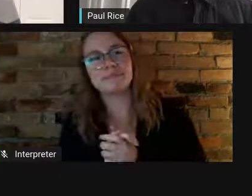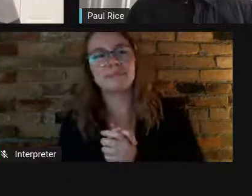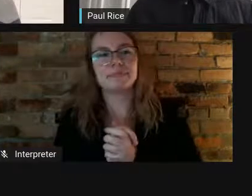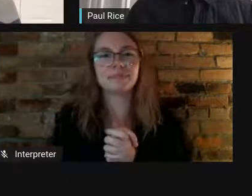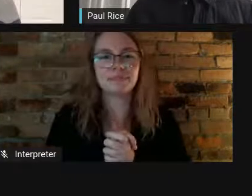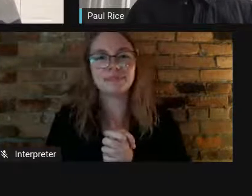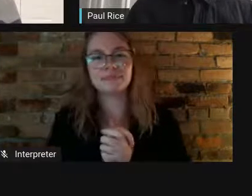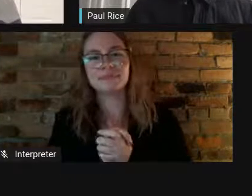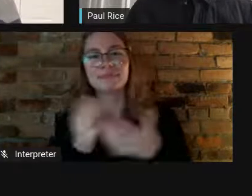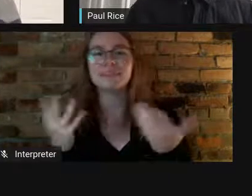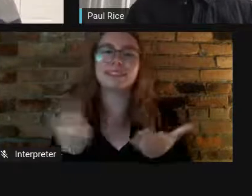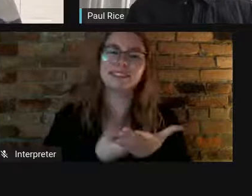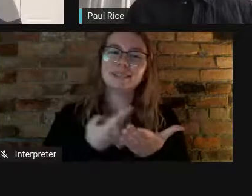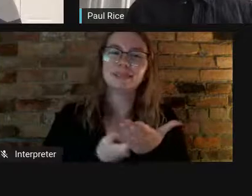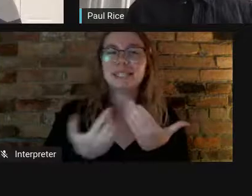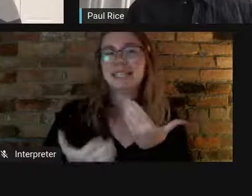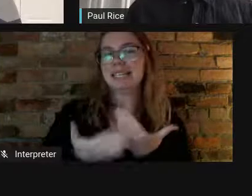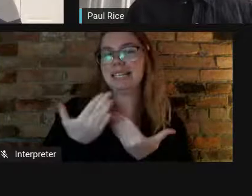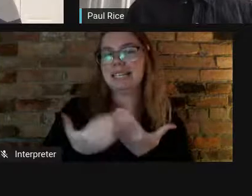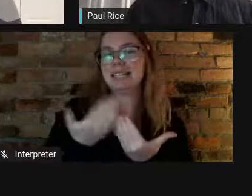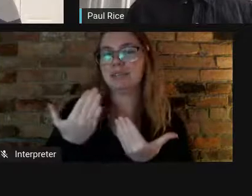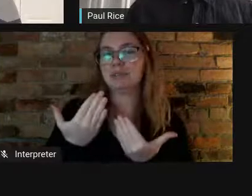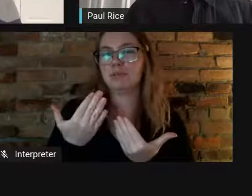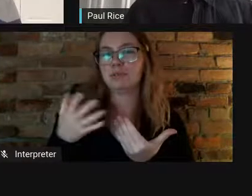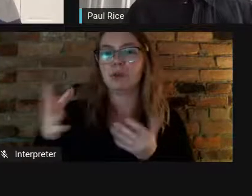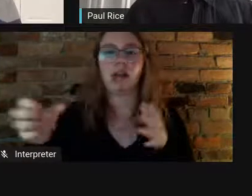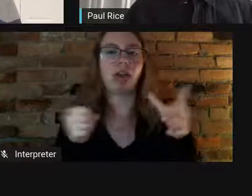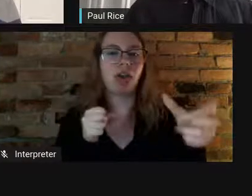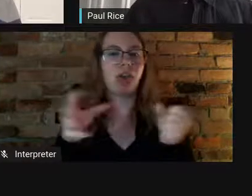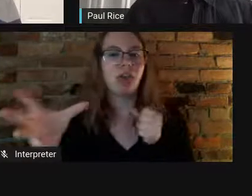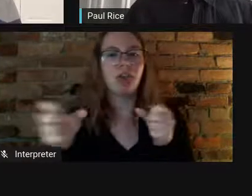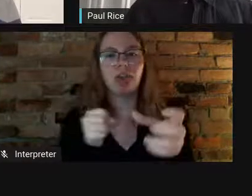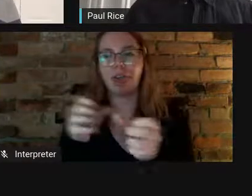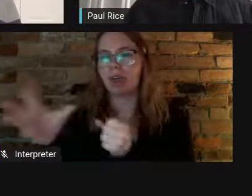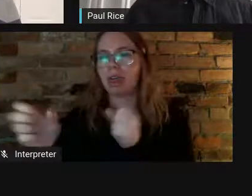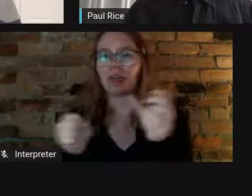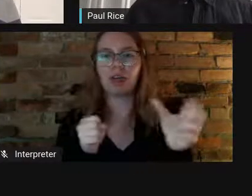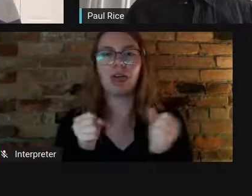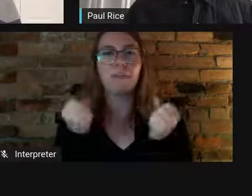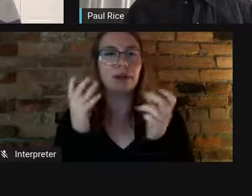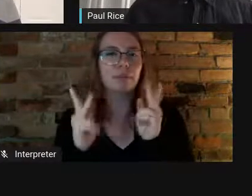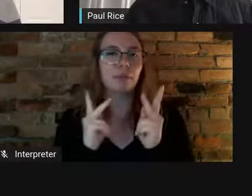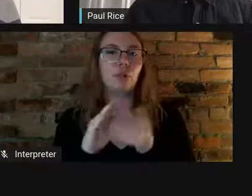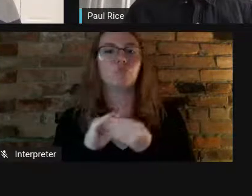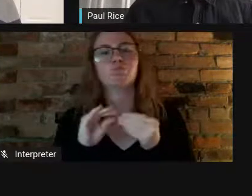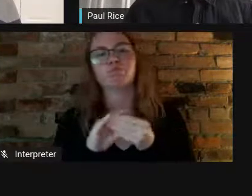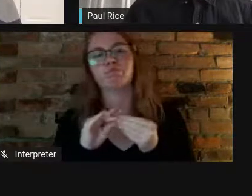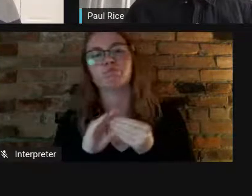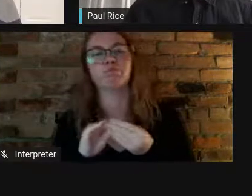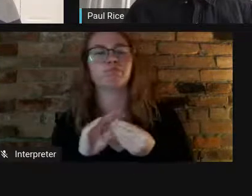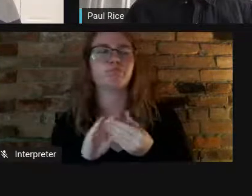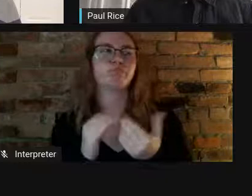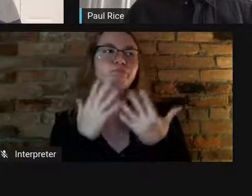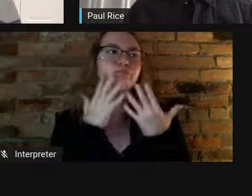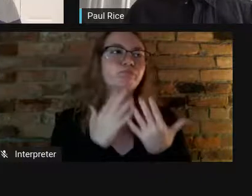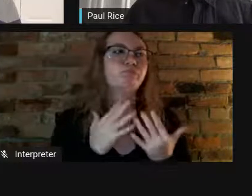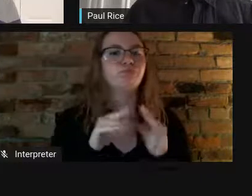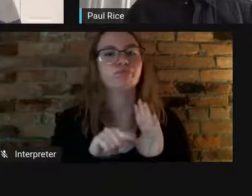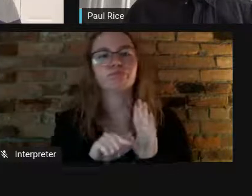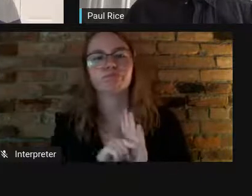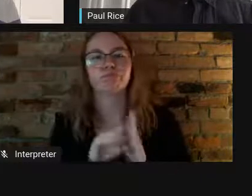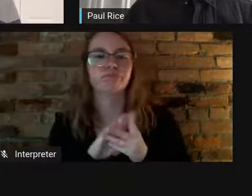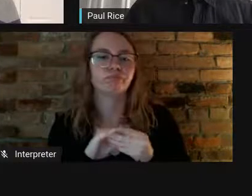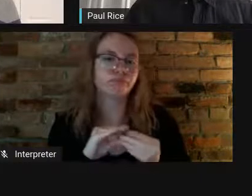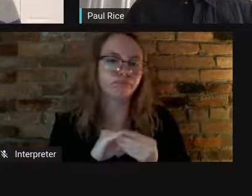it's easy to just bring together all these victims and tell their sad stories, but you